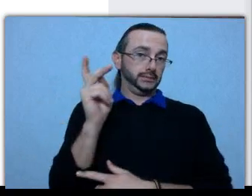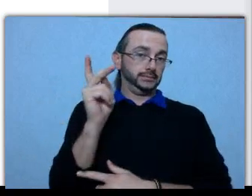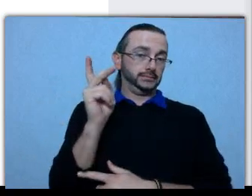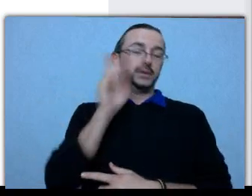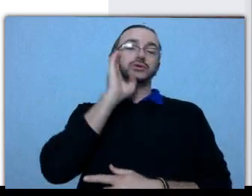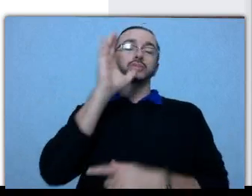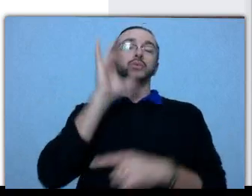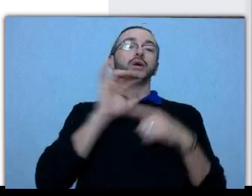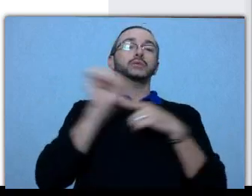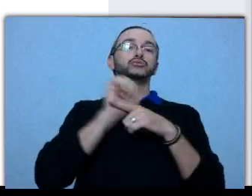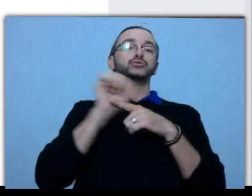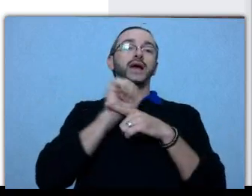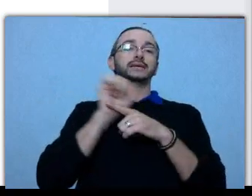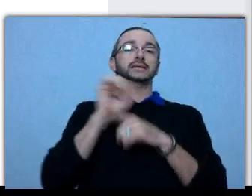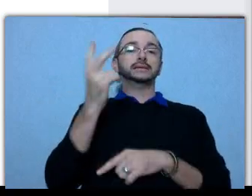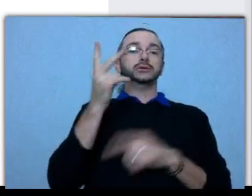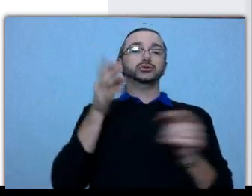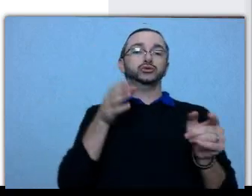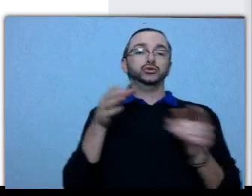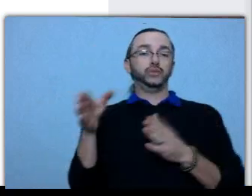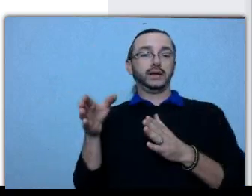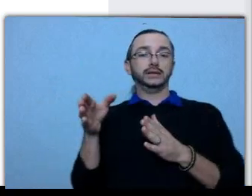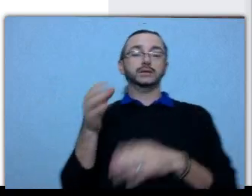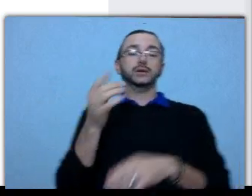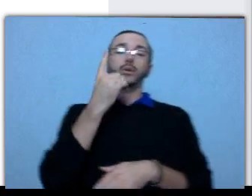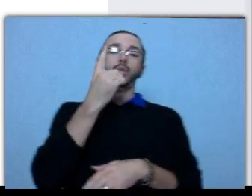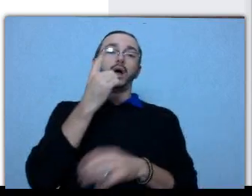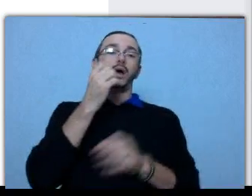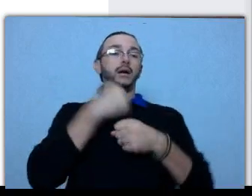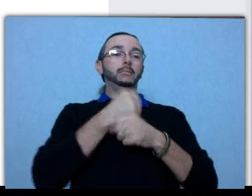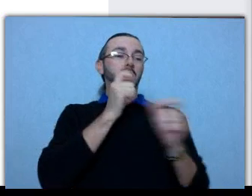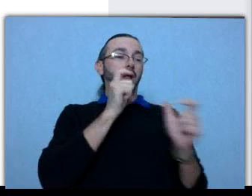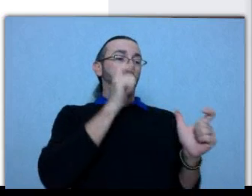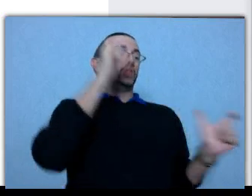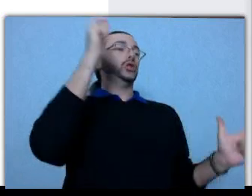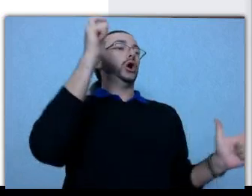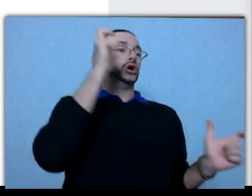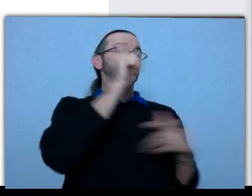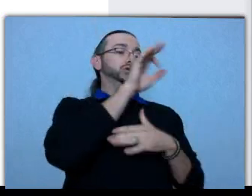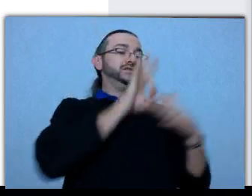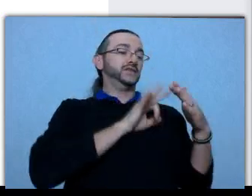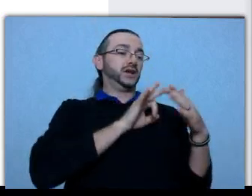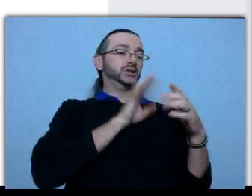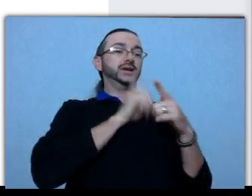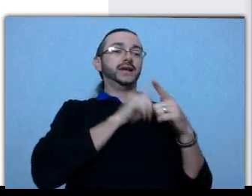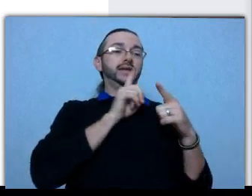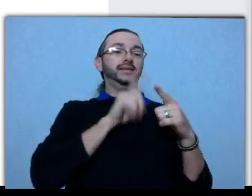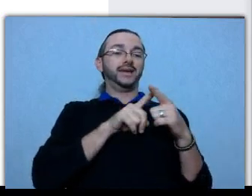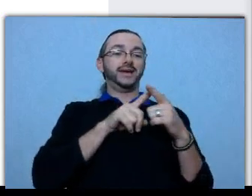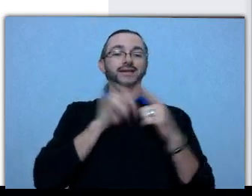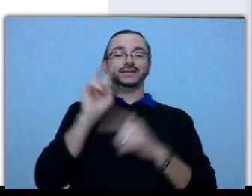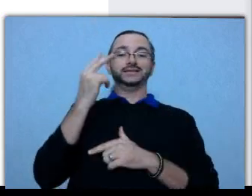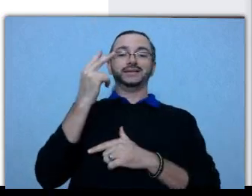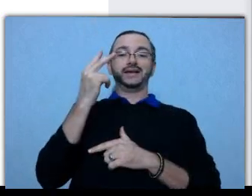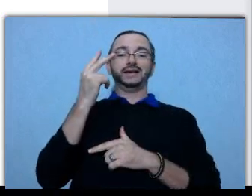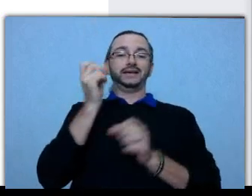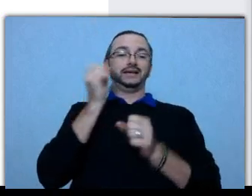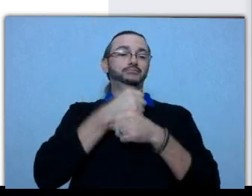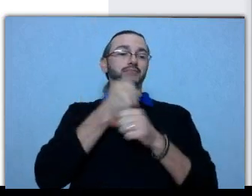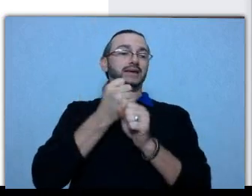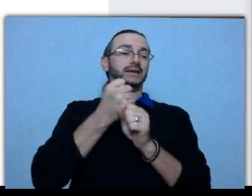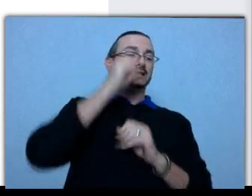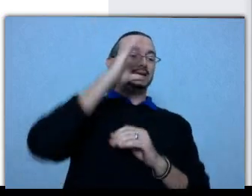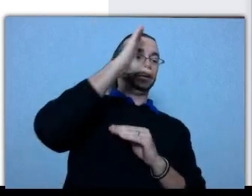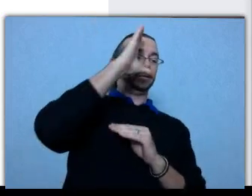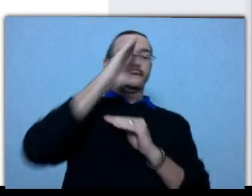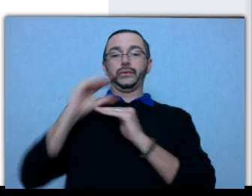it in two ways today. One, making a larger fraction, and two, making a smaller fraction. Both are